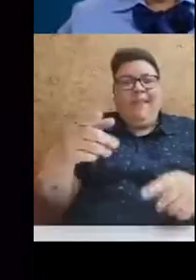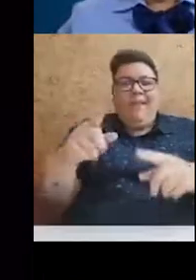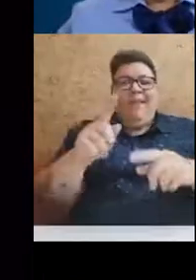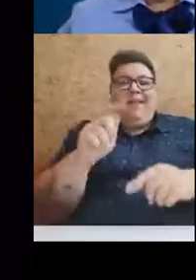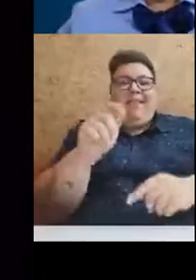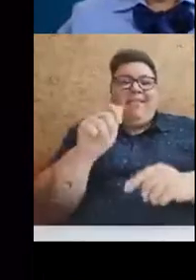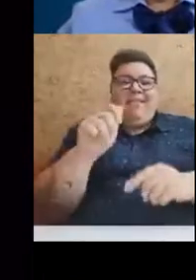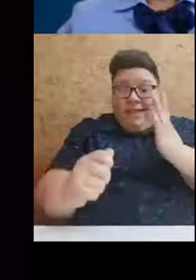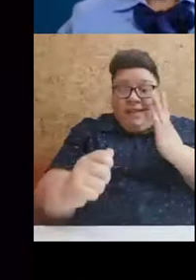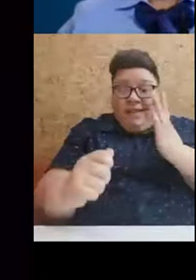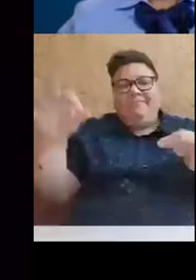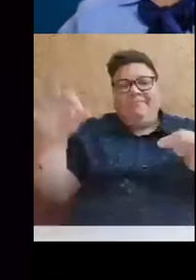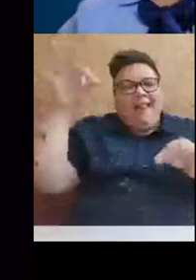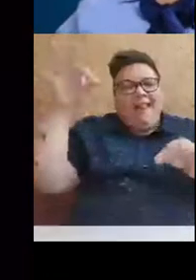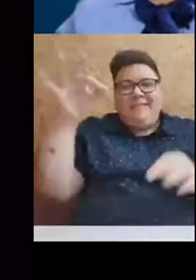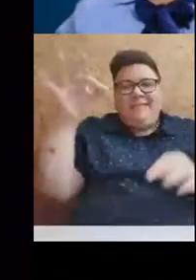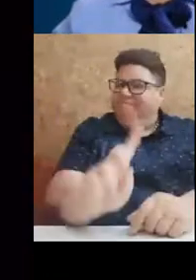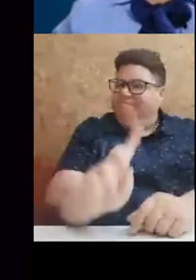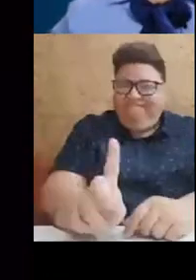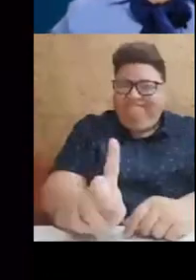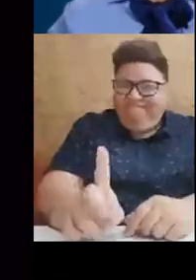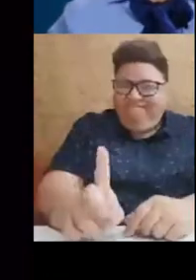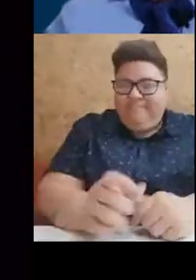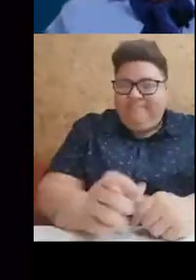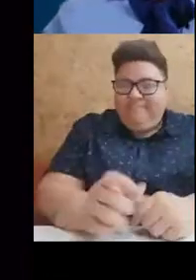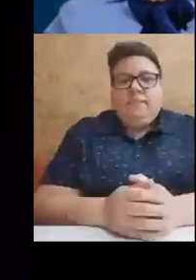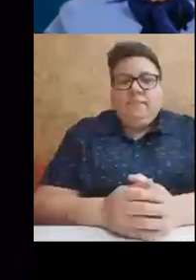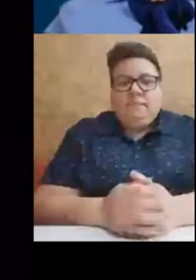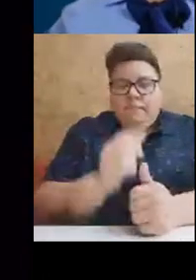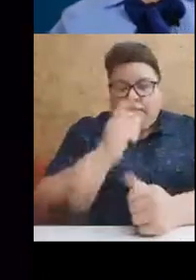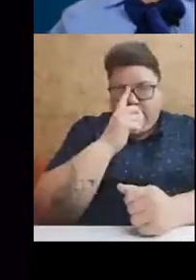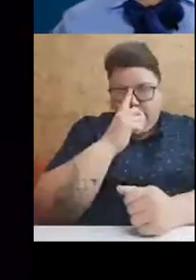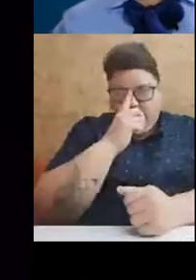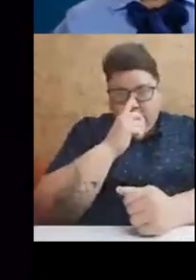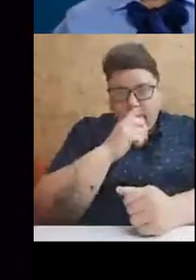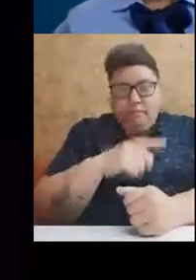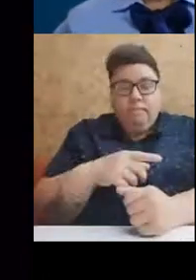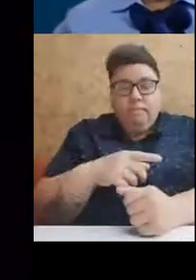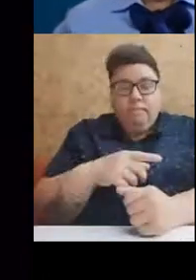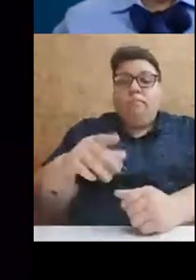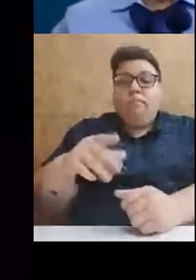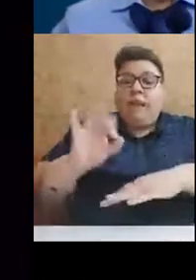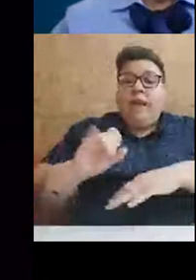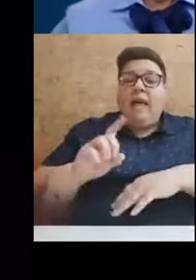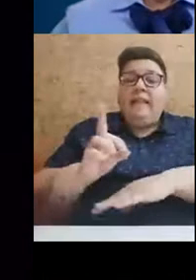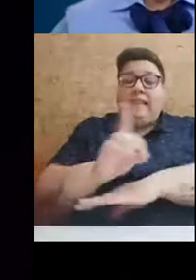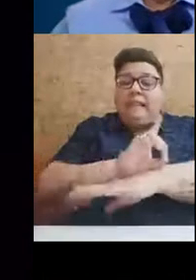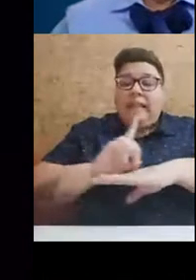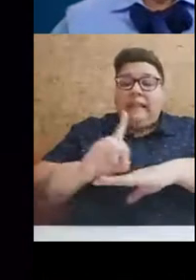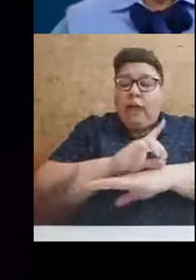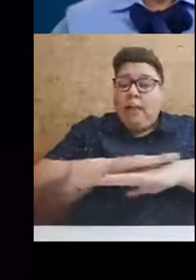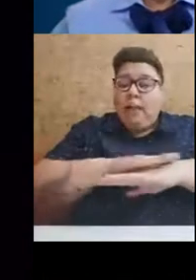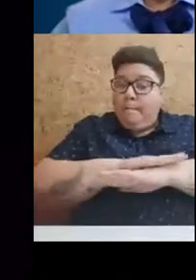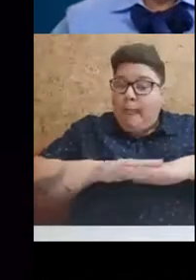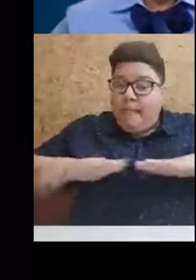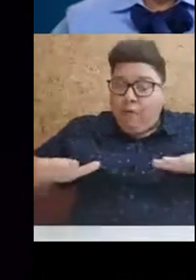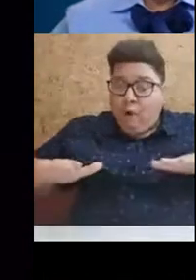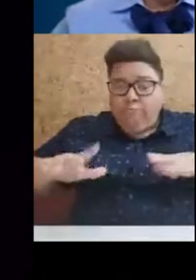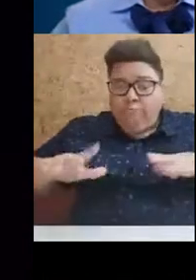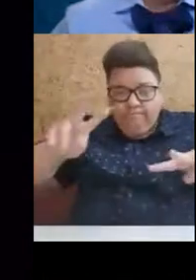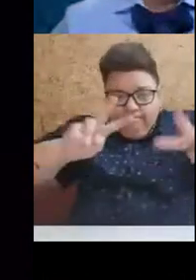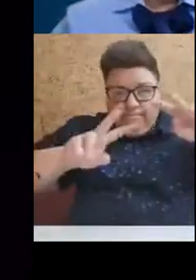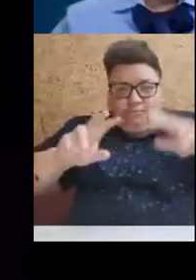or letter of good standing. Then also the digital platforms, we've really jacked that up over the COVID. I'm